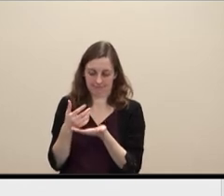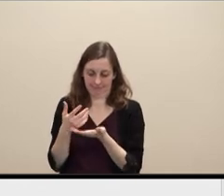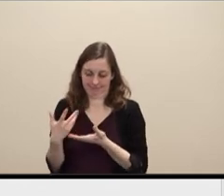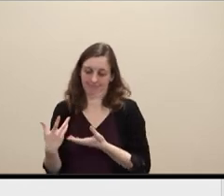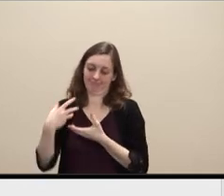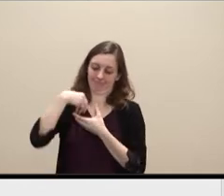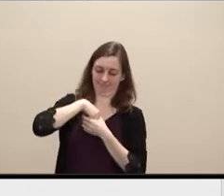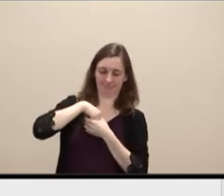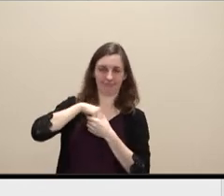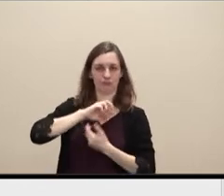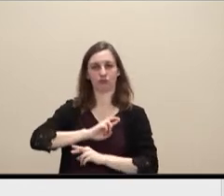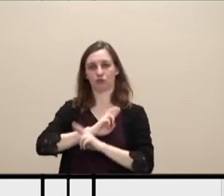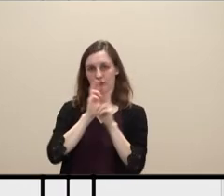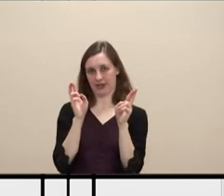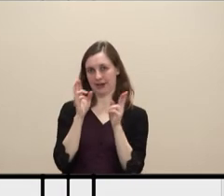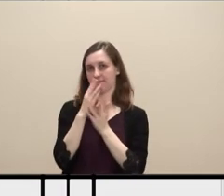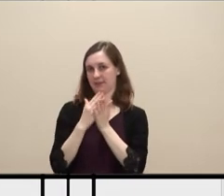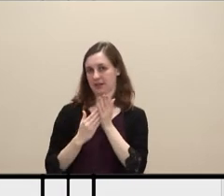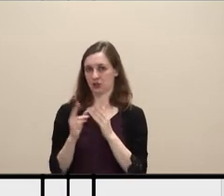two.